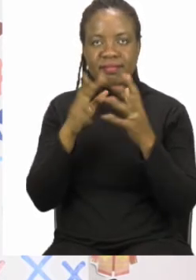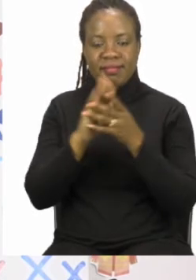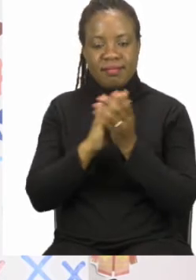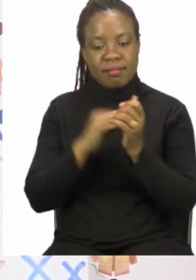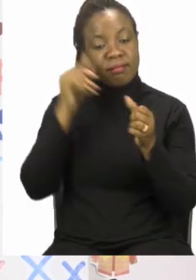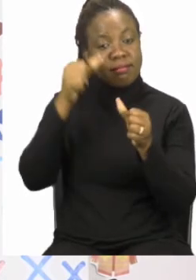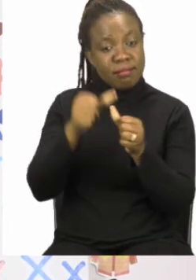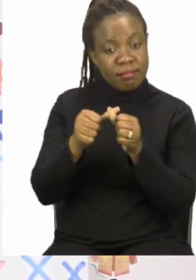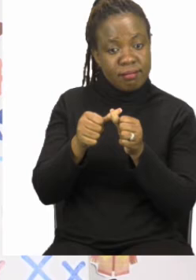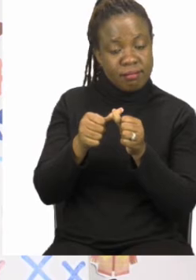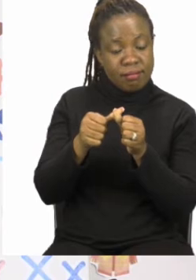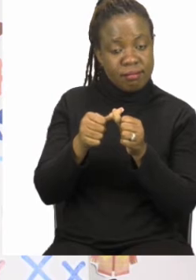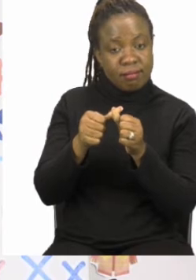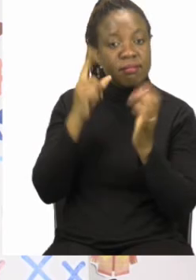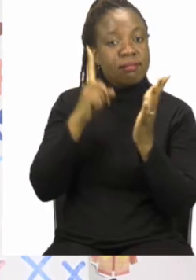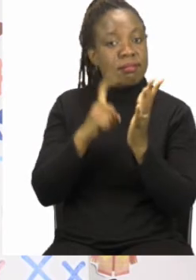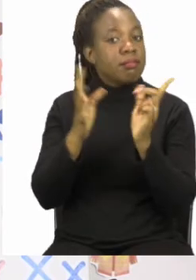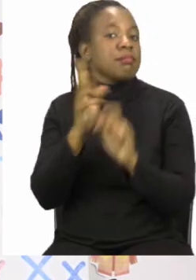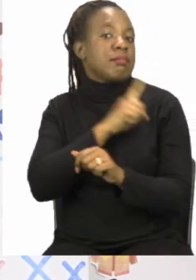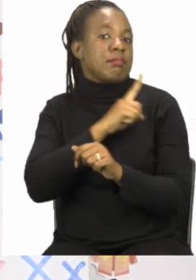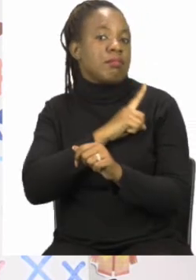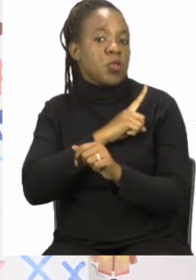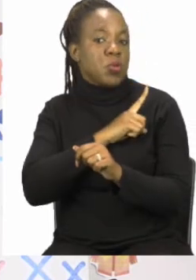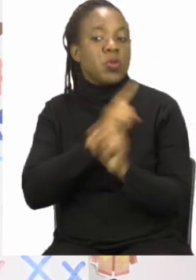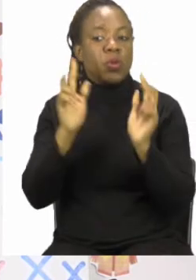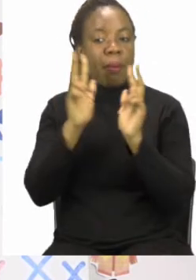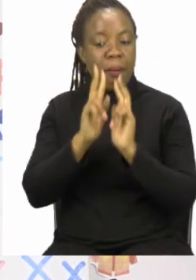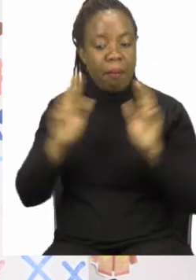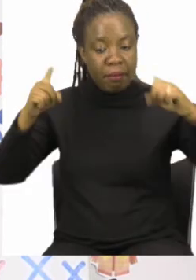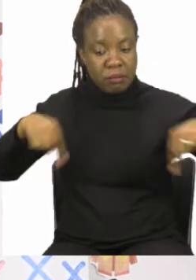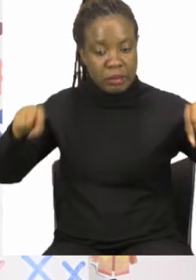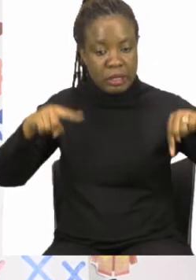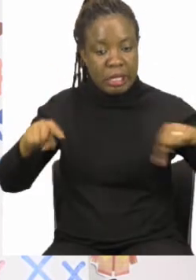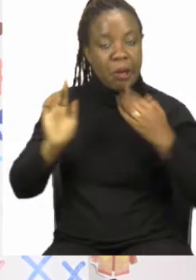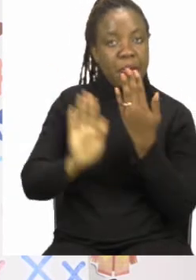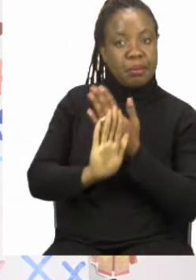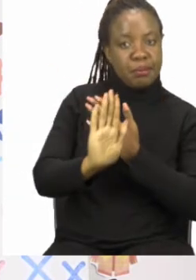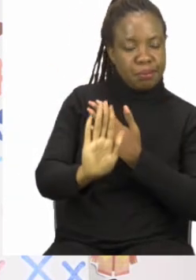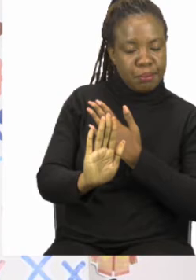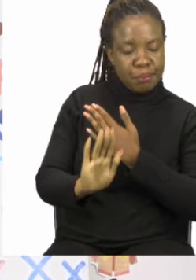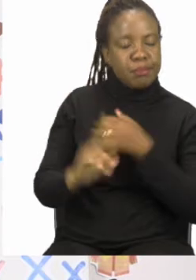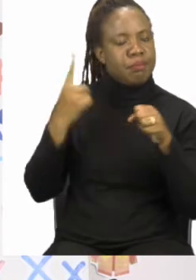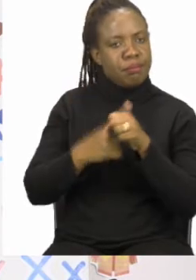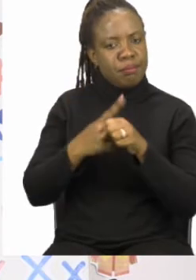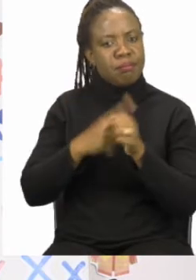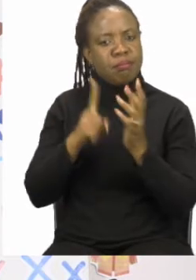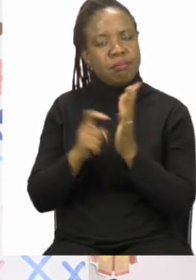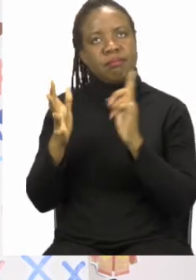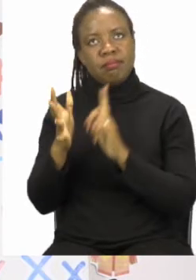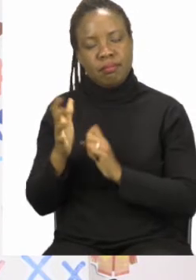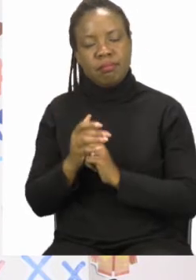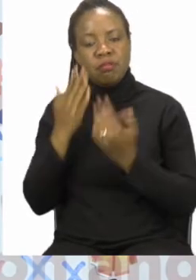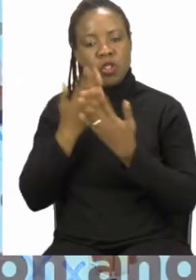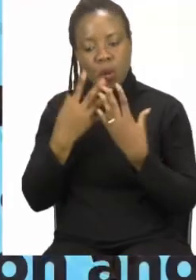make sure that everyone around us is safe. So sanitize as regularly as possible. Make sure your hands are dry before you